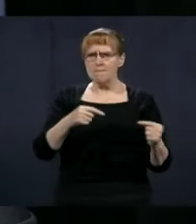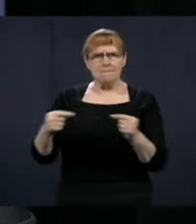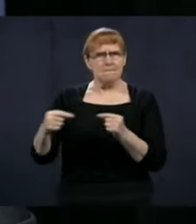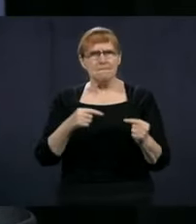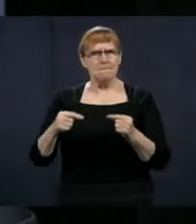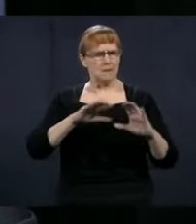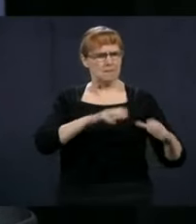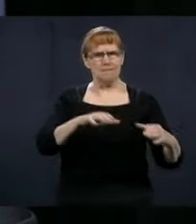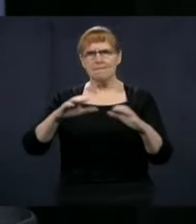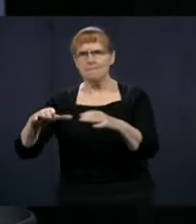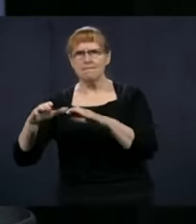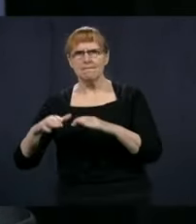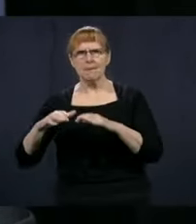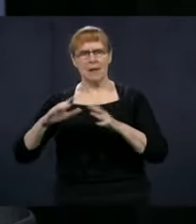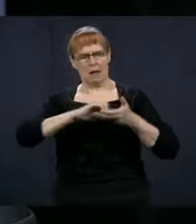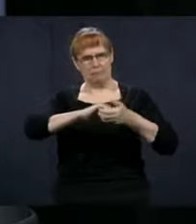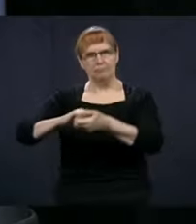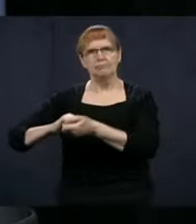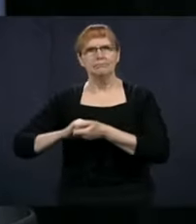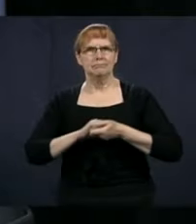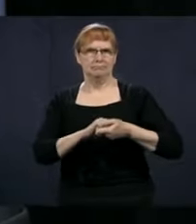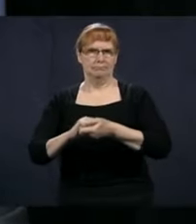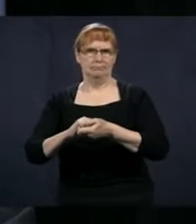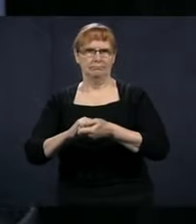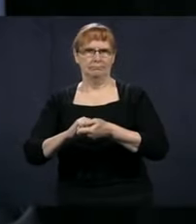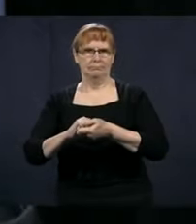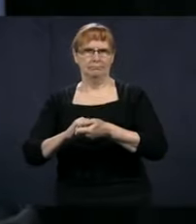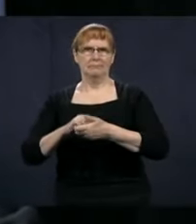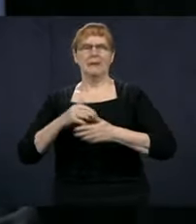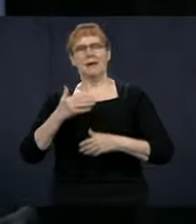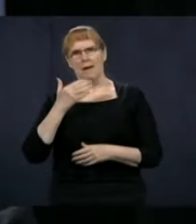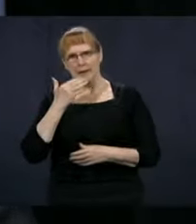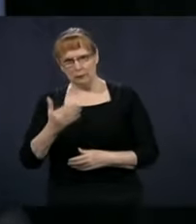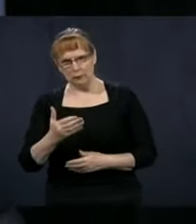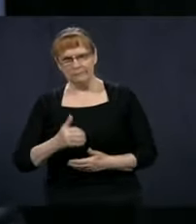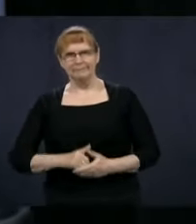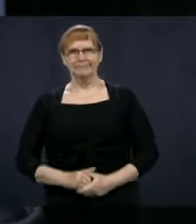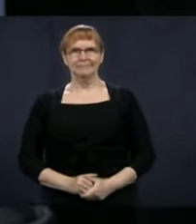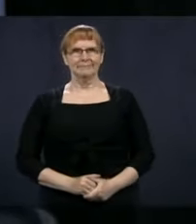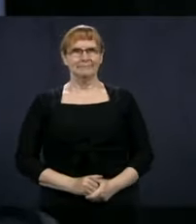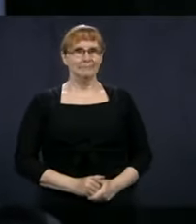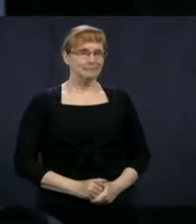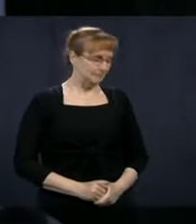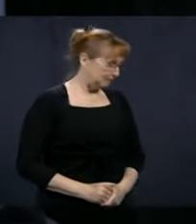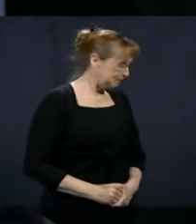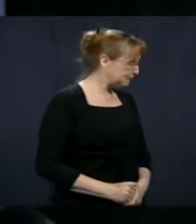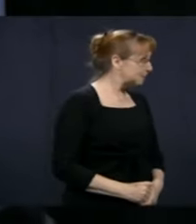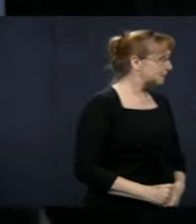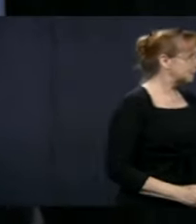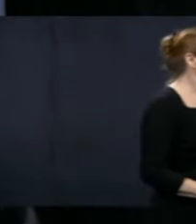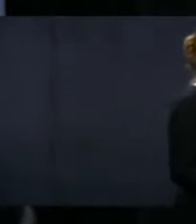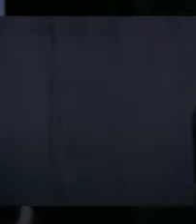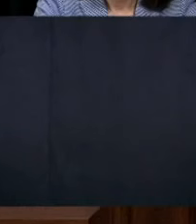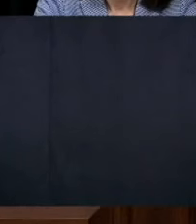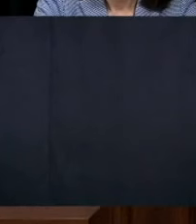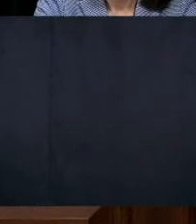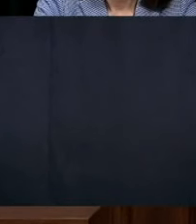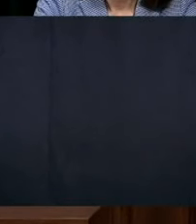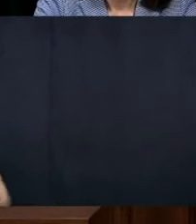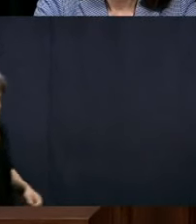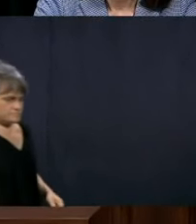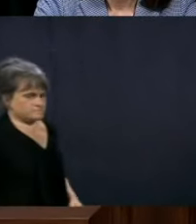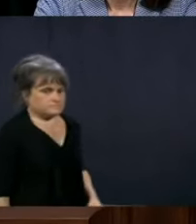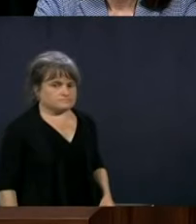right beginning, to force the adoption. Thank you. Merci, Monsieur le Premier ministre. Thank you, Mr.